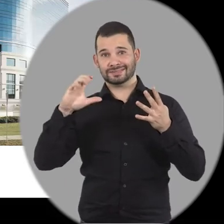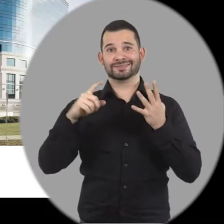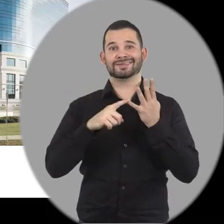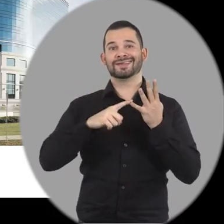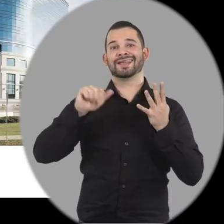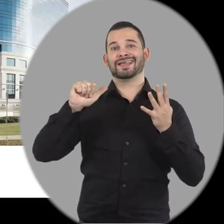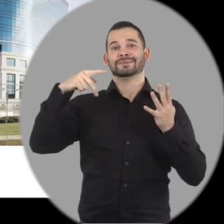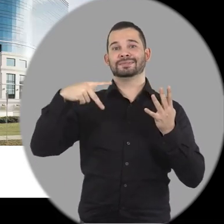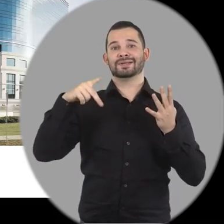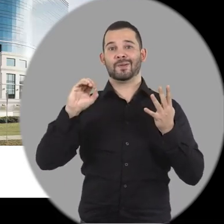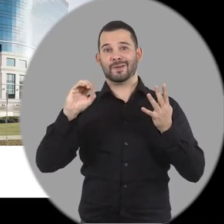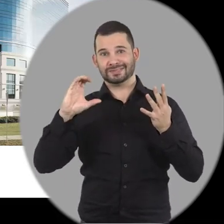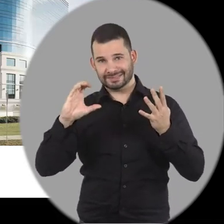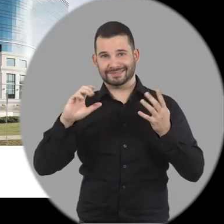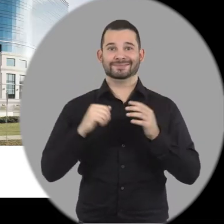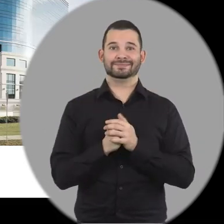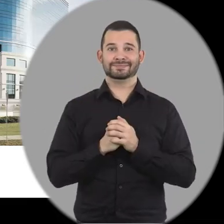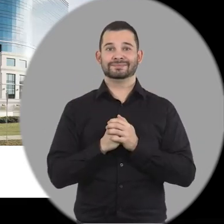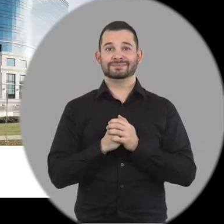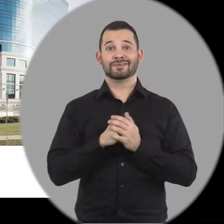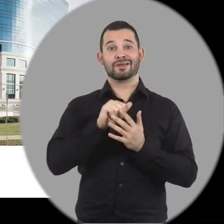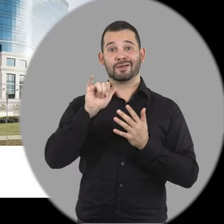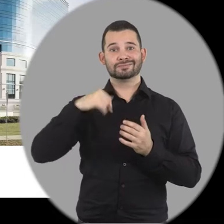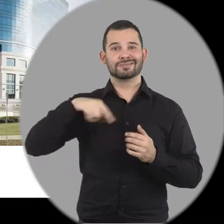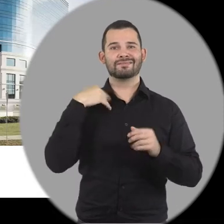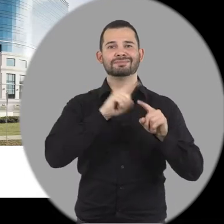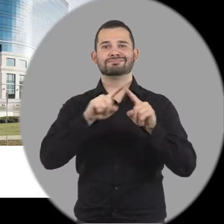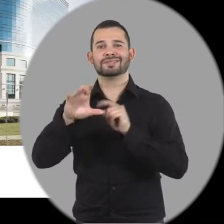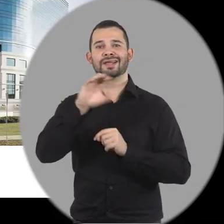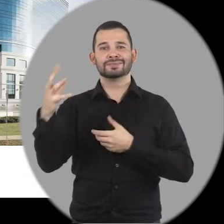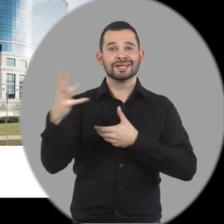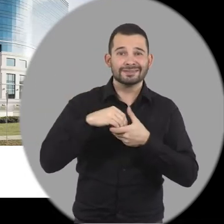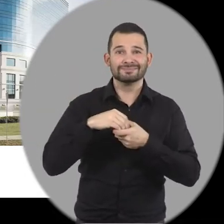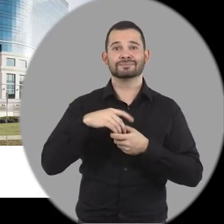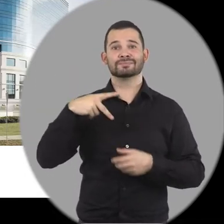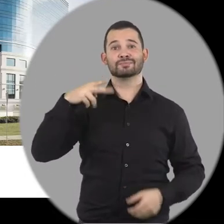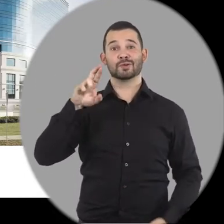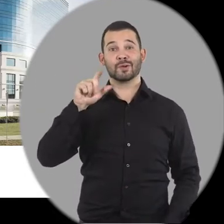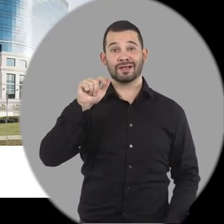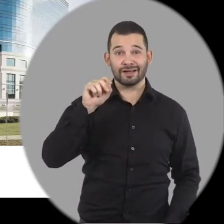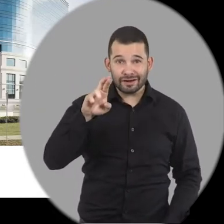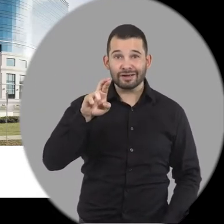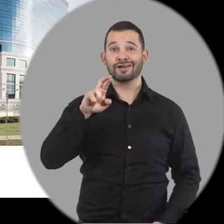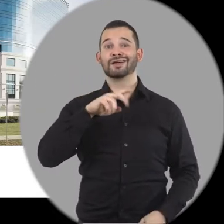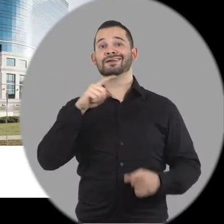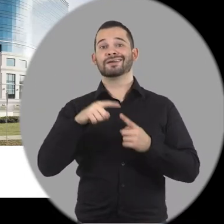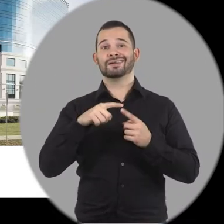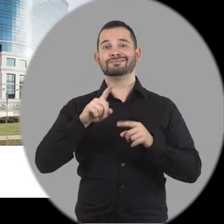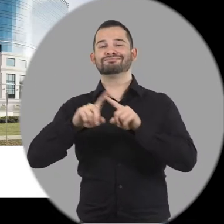We're also part of a group of companies including Purolator, Nova Post, SCI Logistics. Our combined revenue